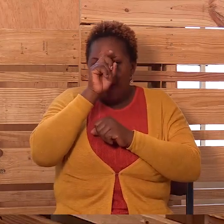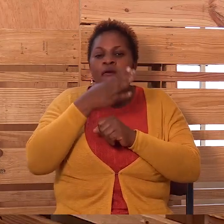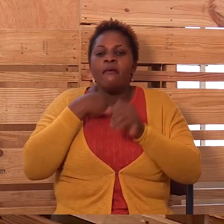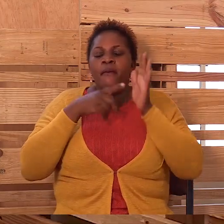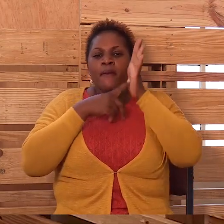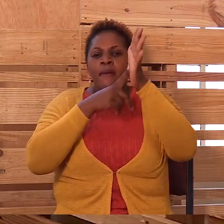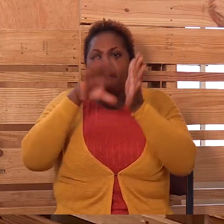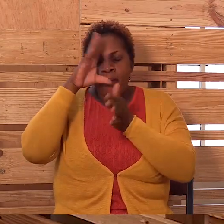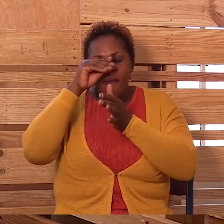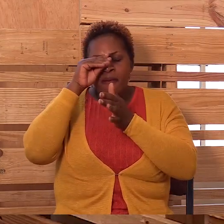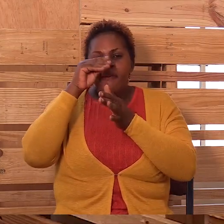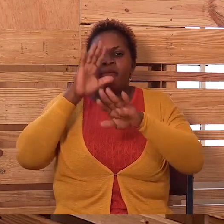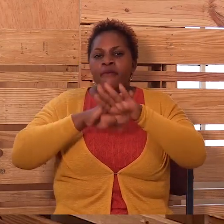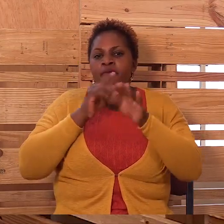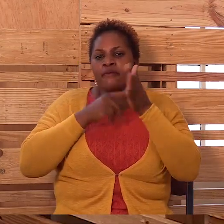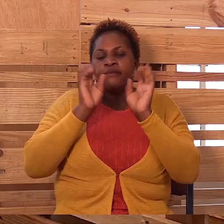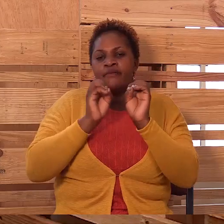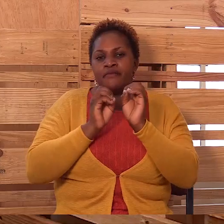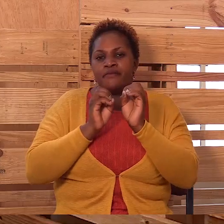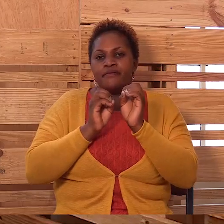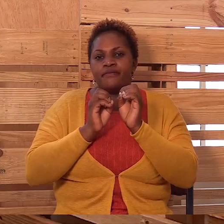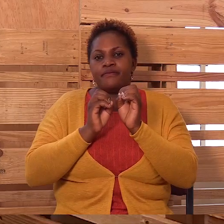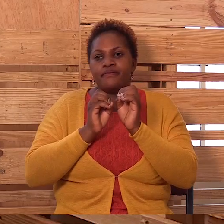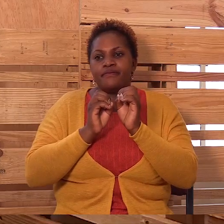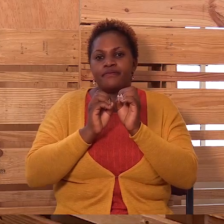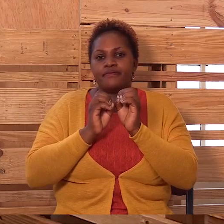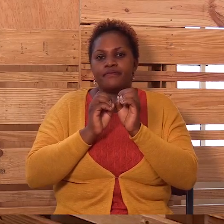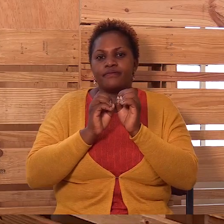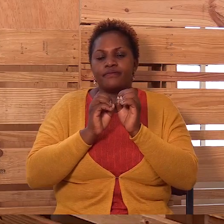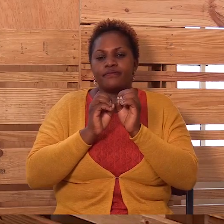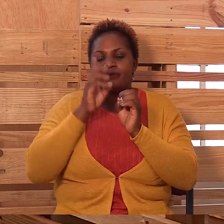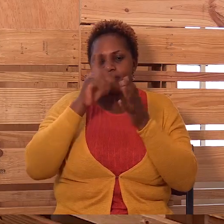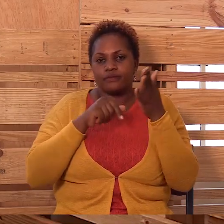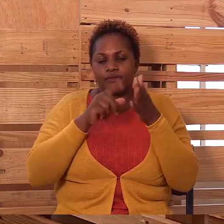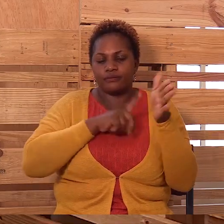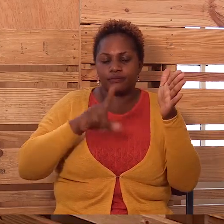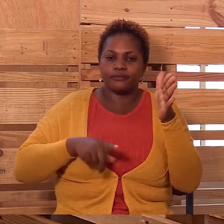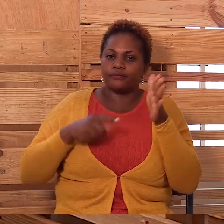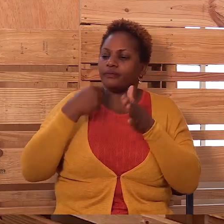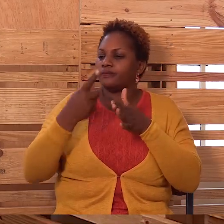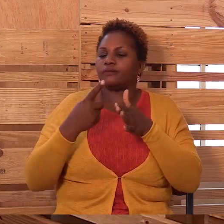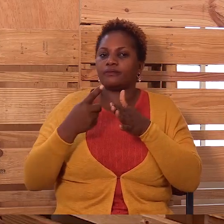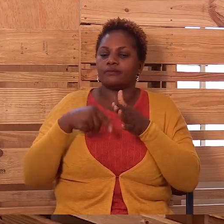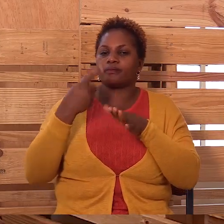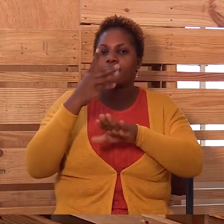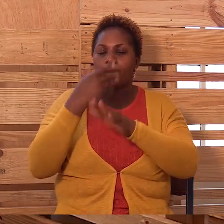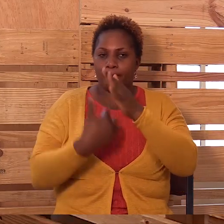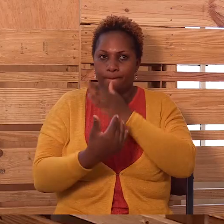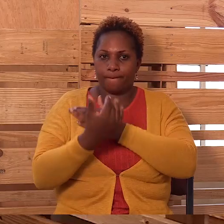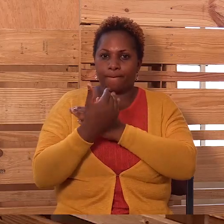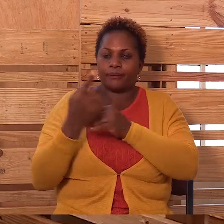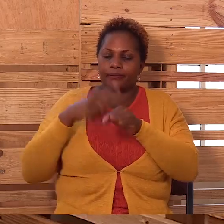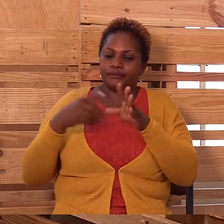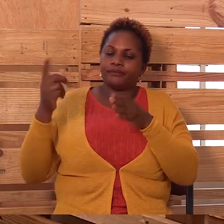but they just wanted to show Moses that he was not a good leader. And this is what the Lord instructed them to do the